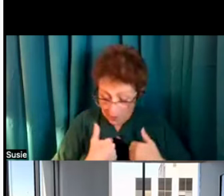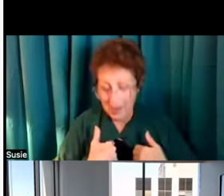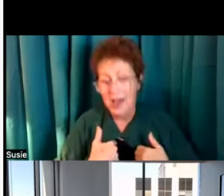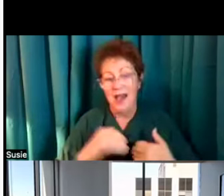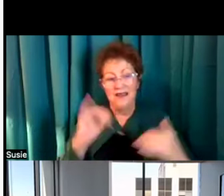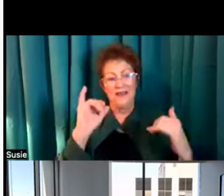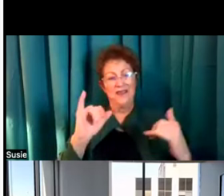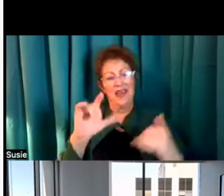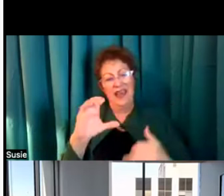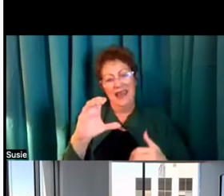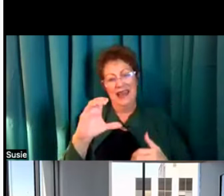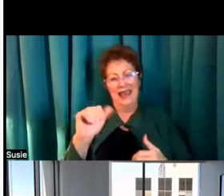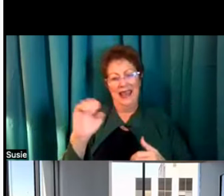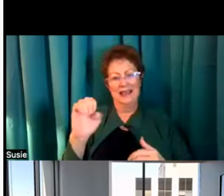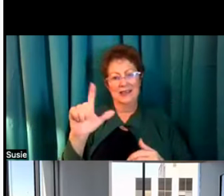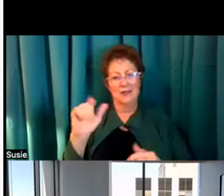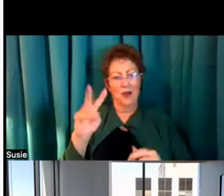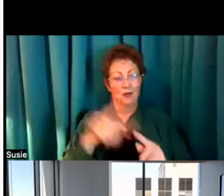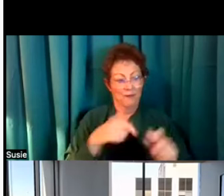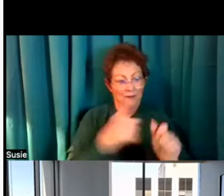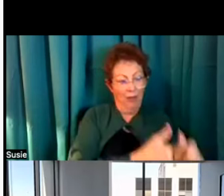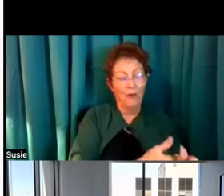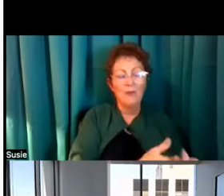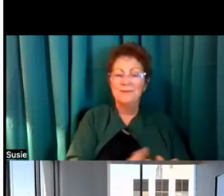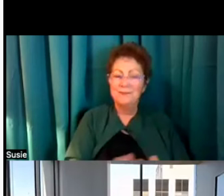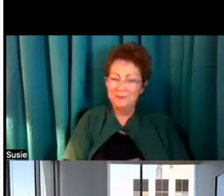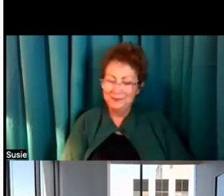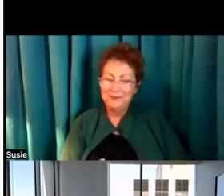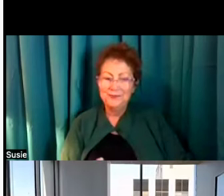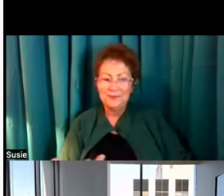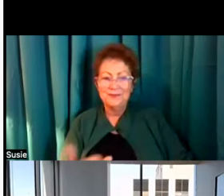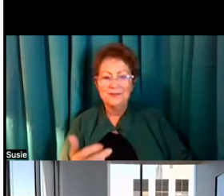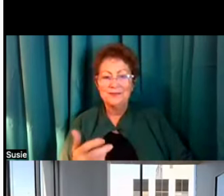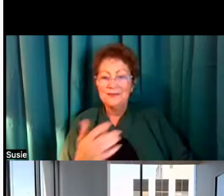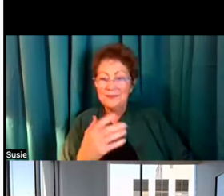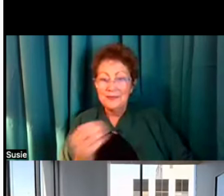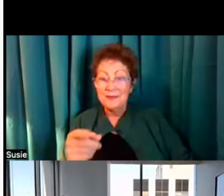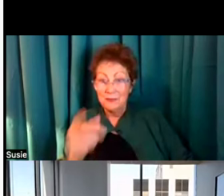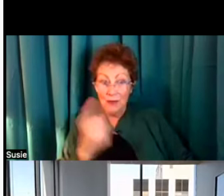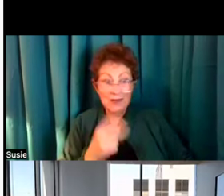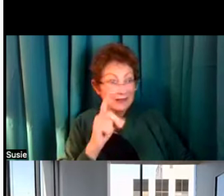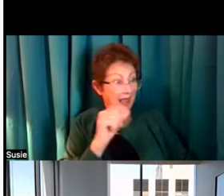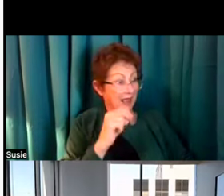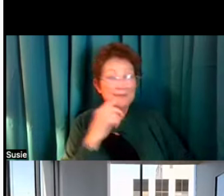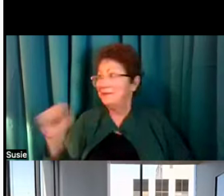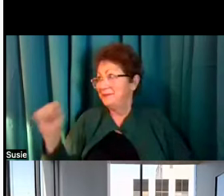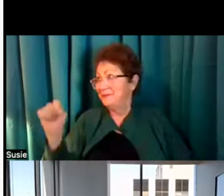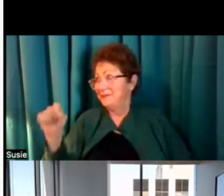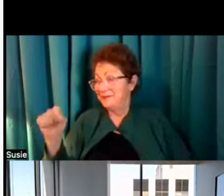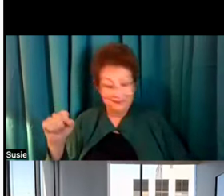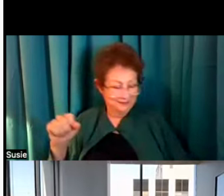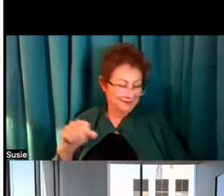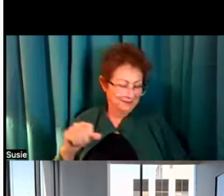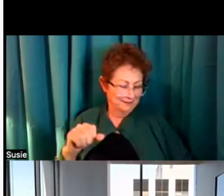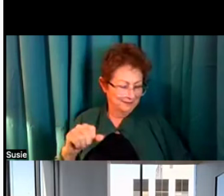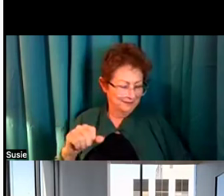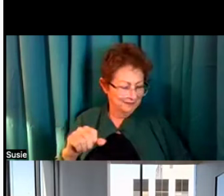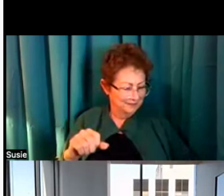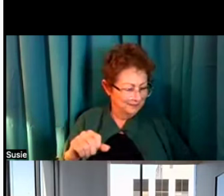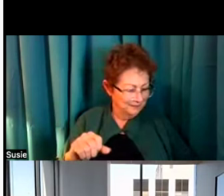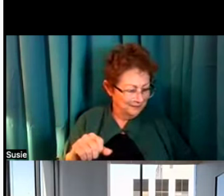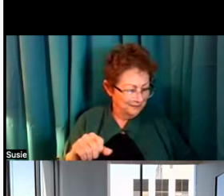case law to go off of. And Dan, do you want to do the other couple? Yeah, so the next one,